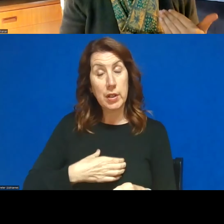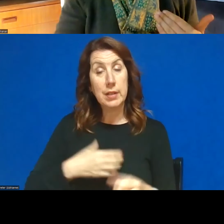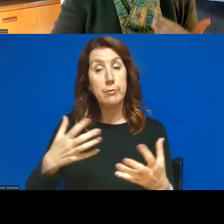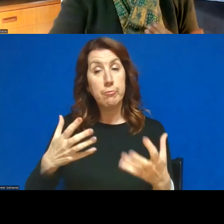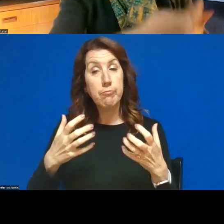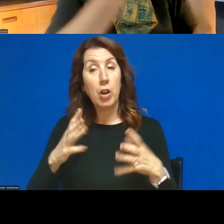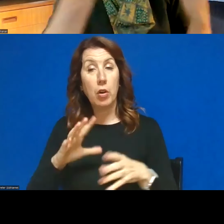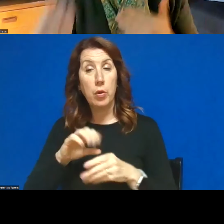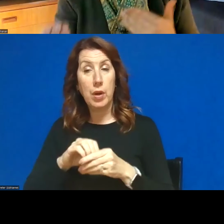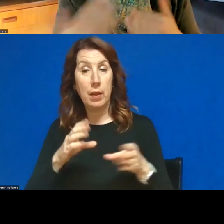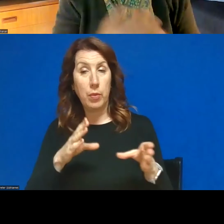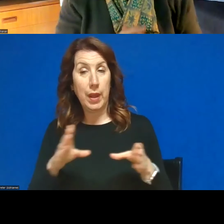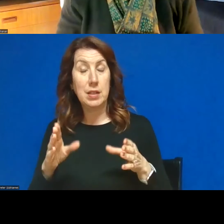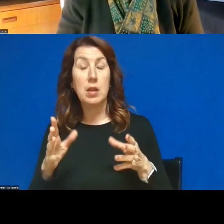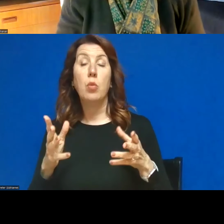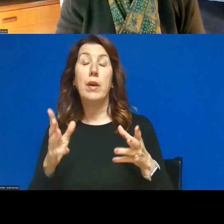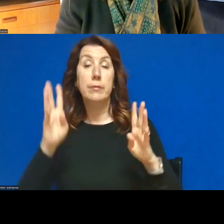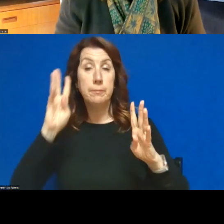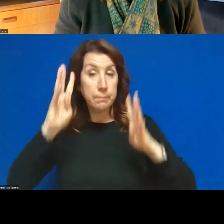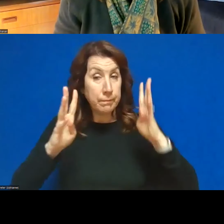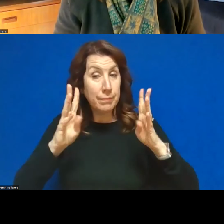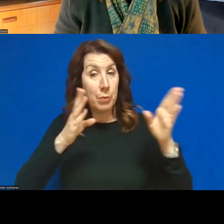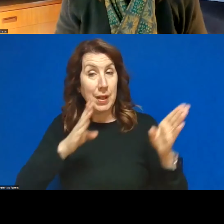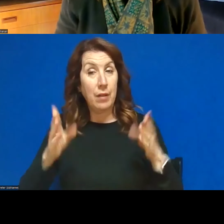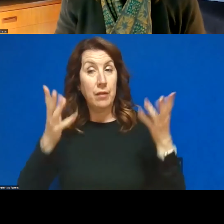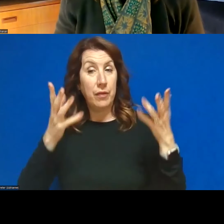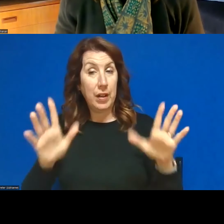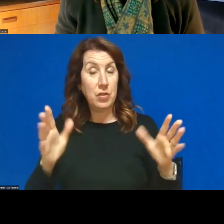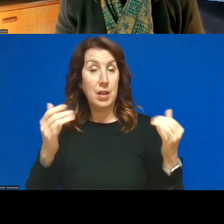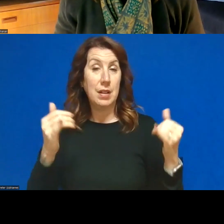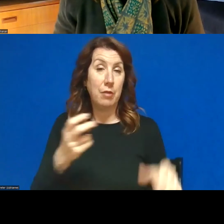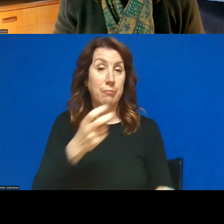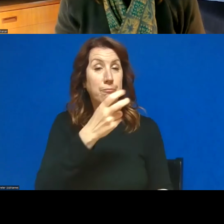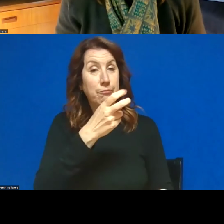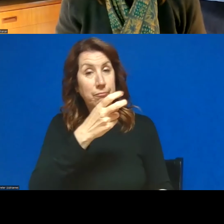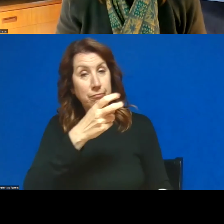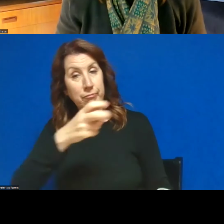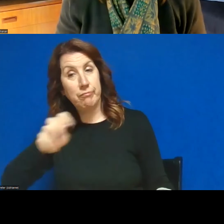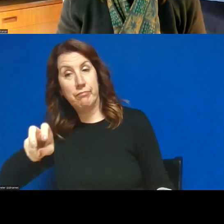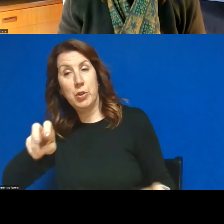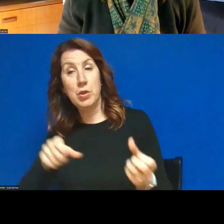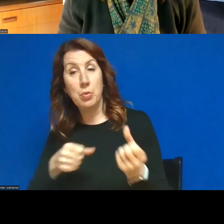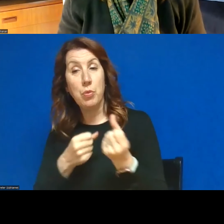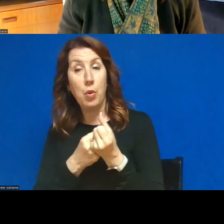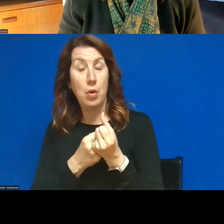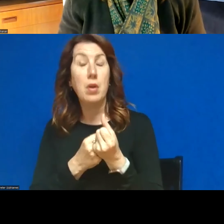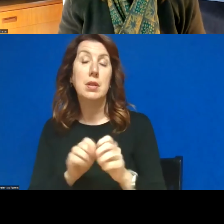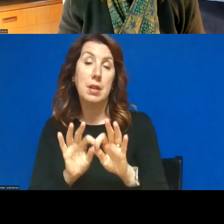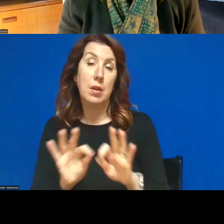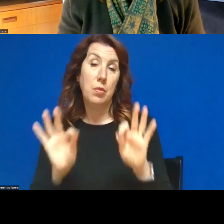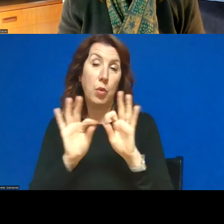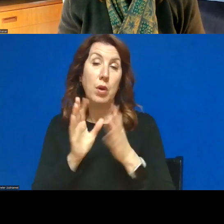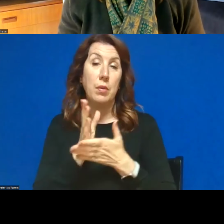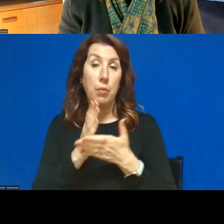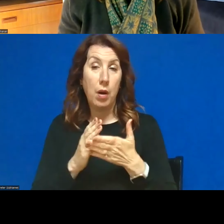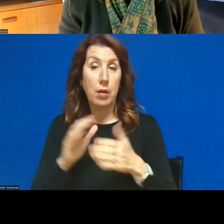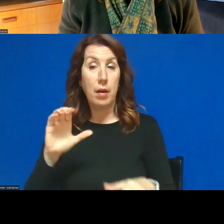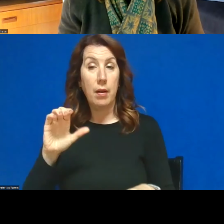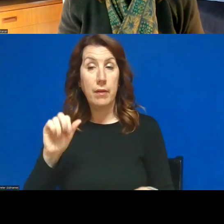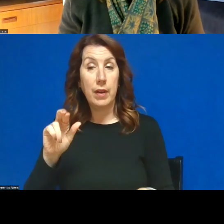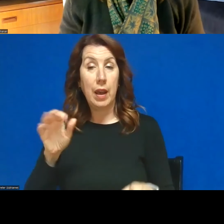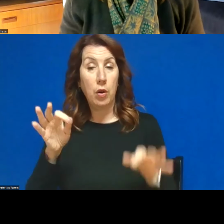care plan. So after we finish the care plan and we move into the support, and it's as I've mentioned, a very important part of care court is the accountability